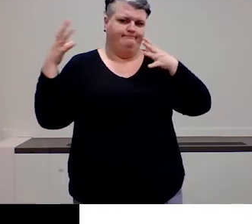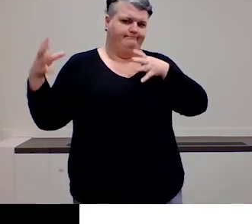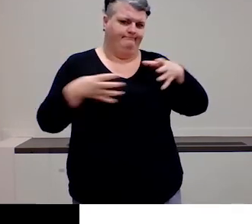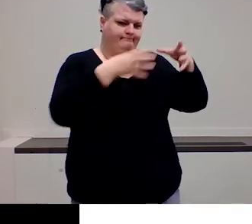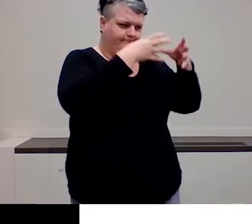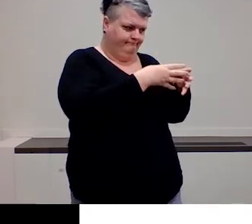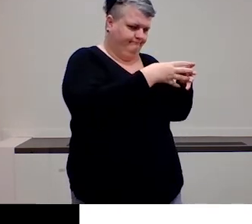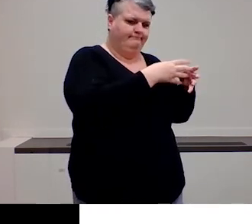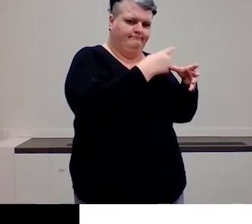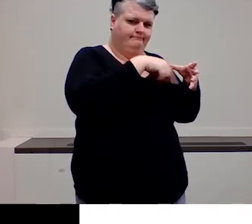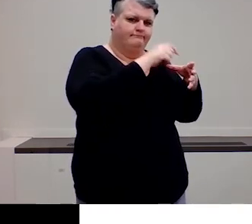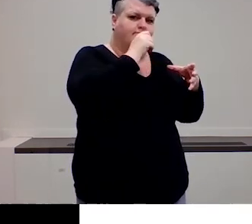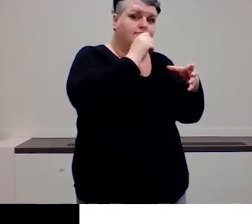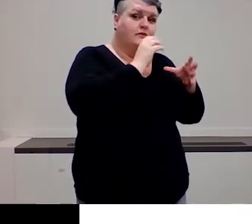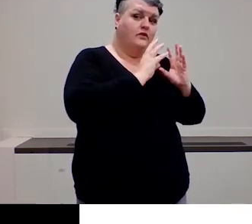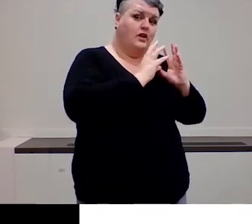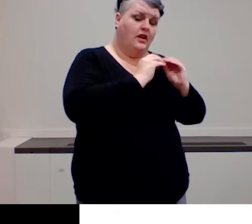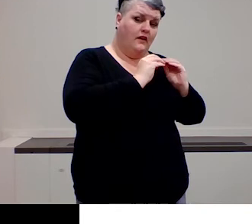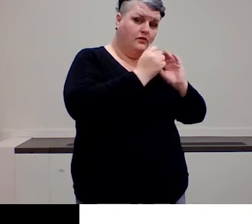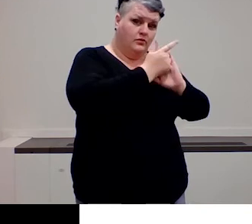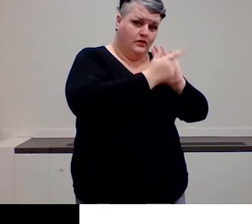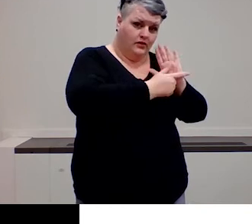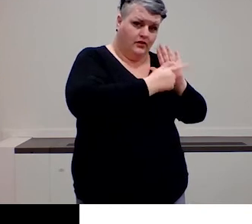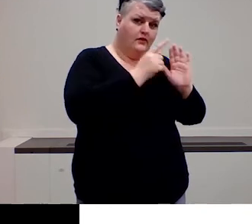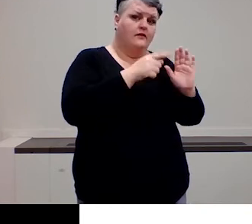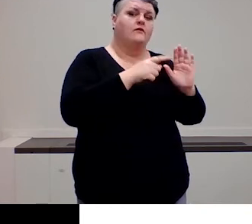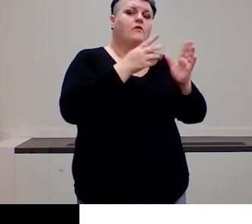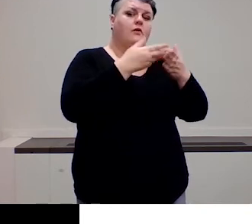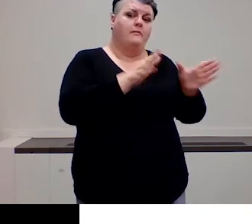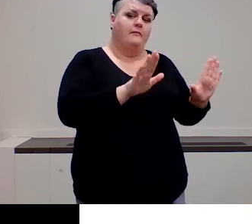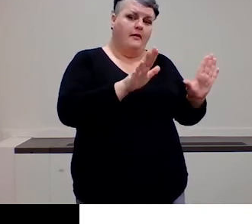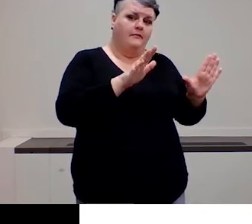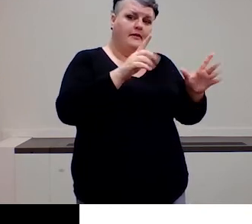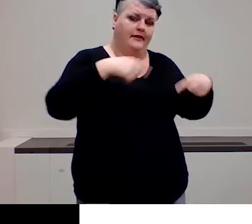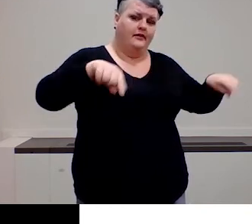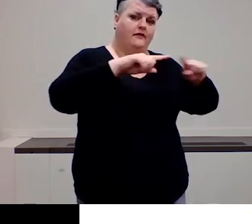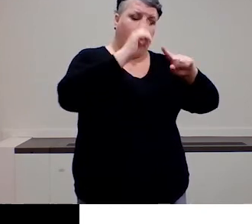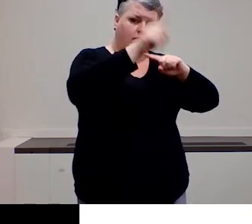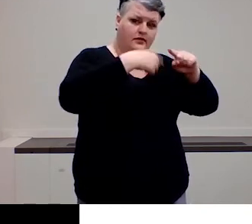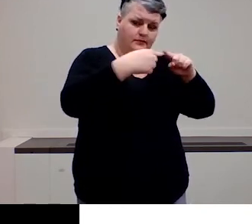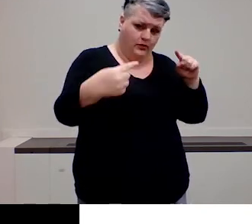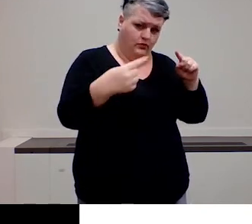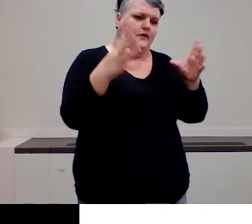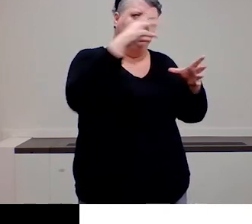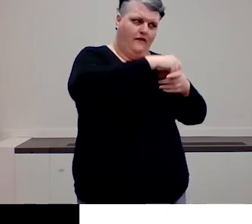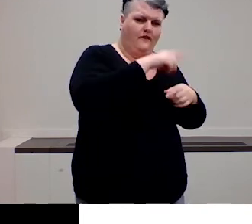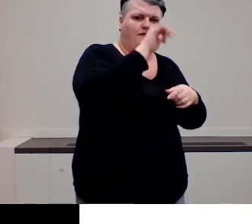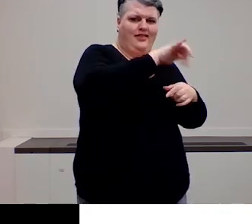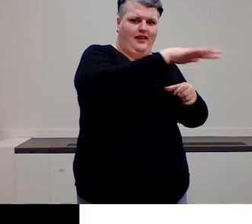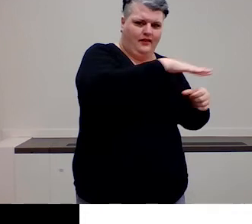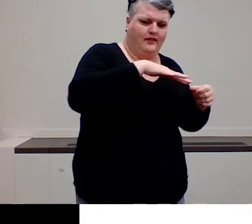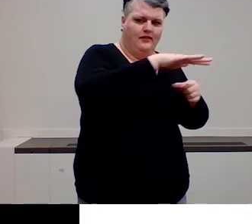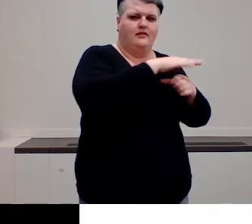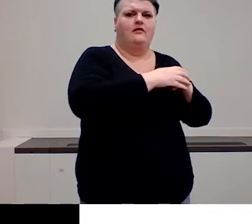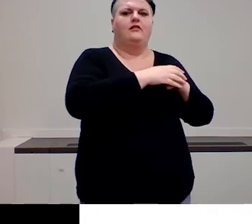for the following: conferences with an attorney for the public body concerning disputes involving the public body that are the subject